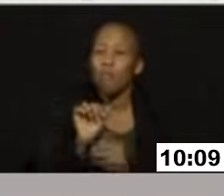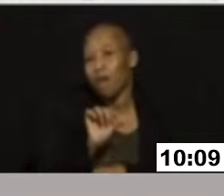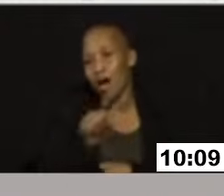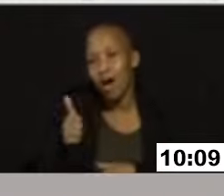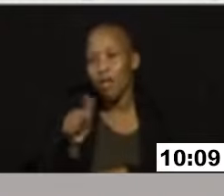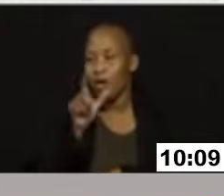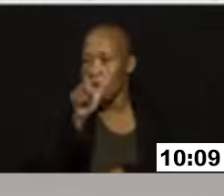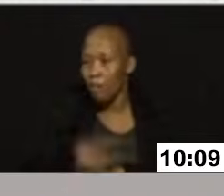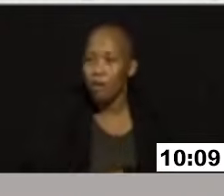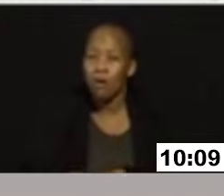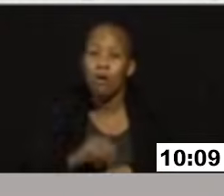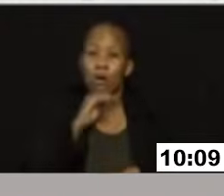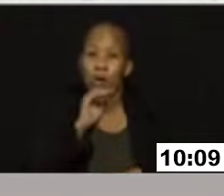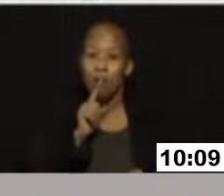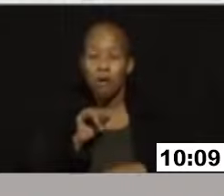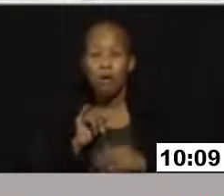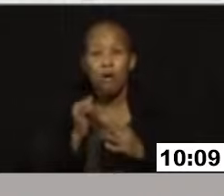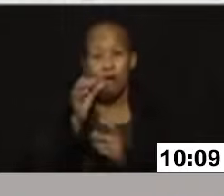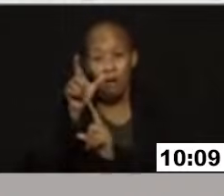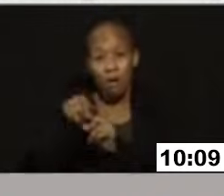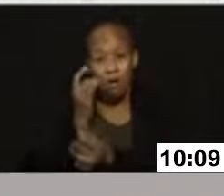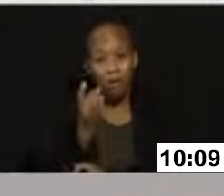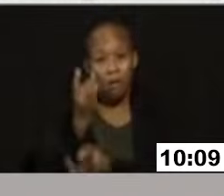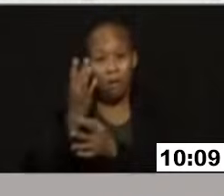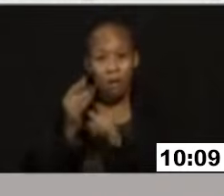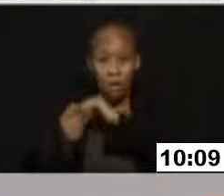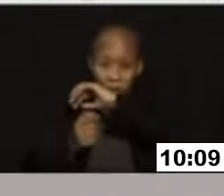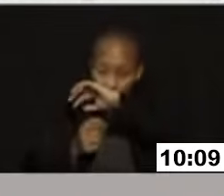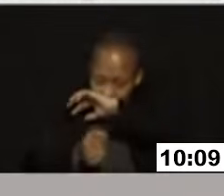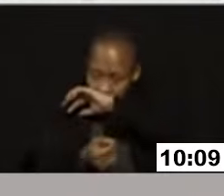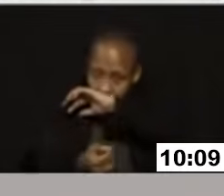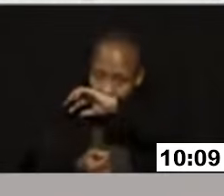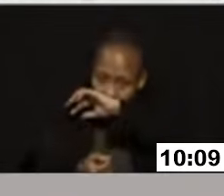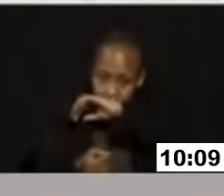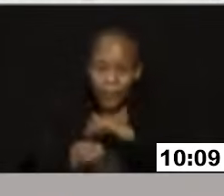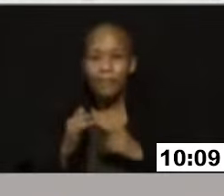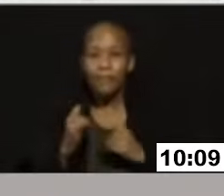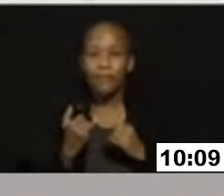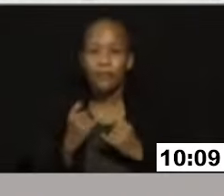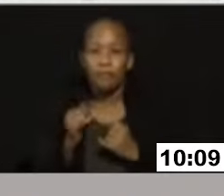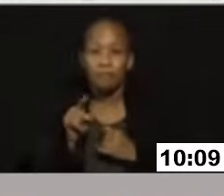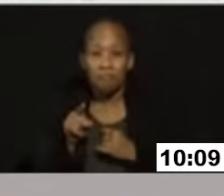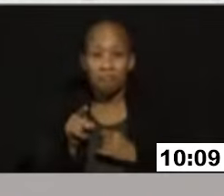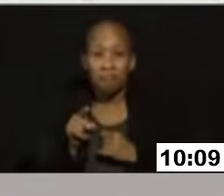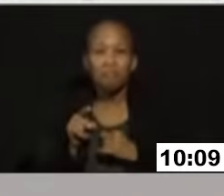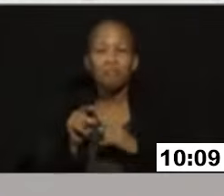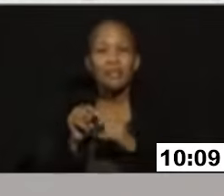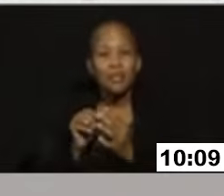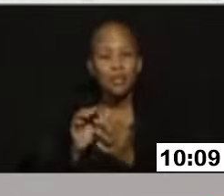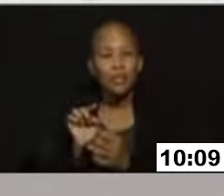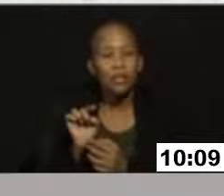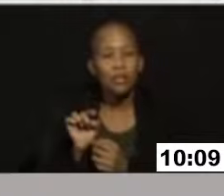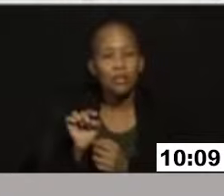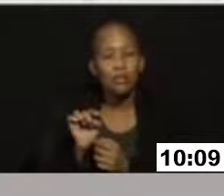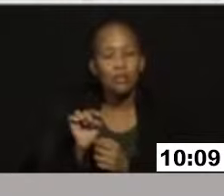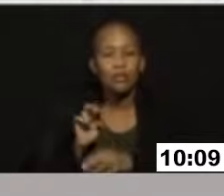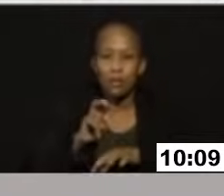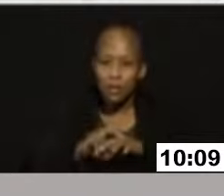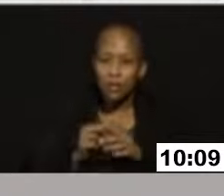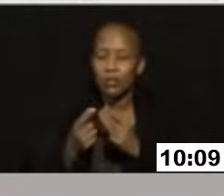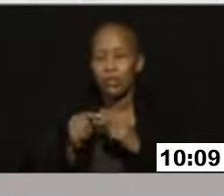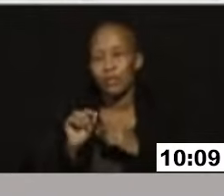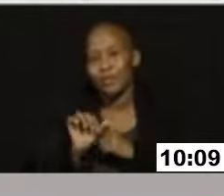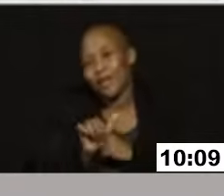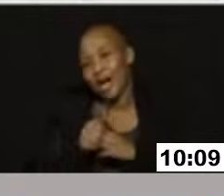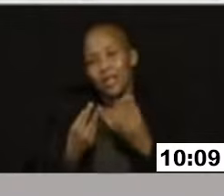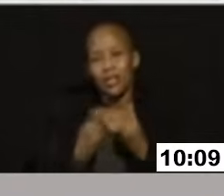Commission, notify the person, the implicated person, in writing within a reasonable time, and it sets out a number of things.